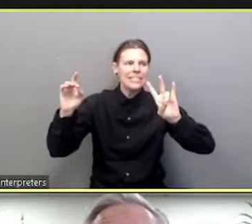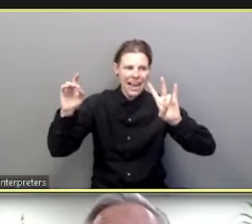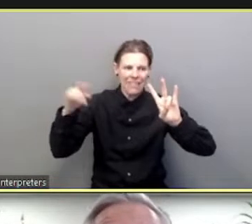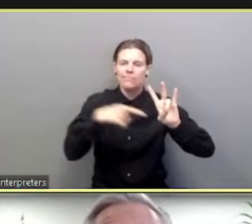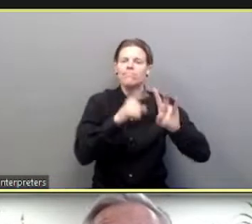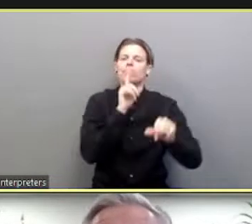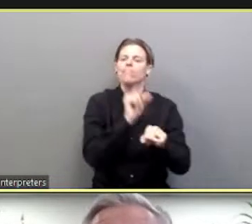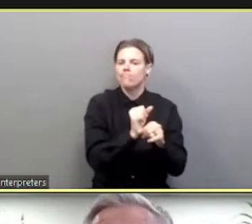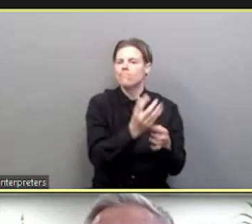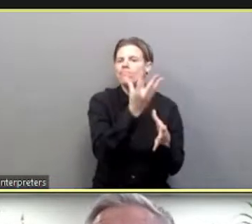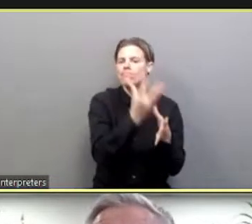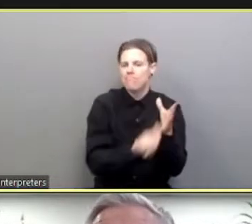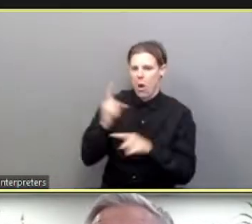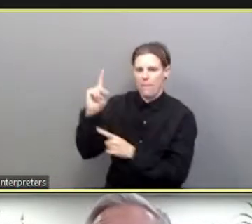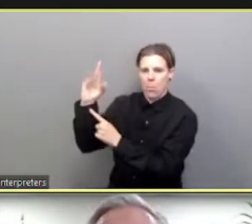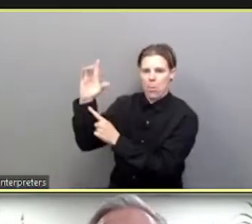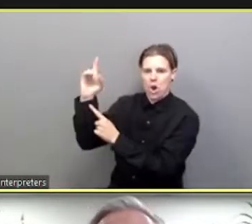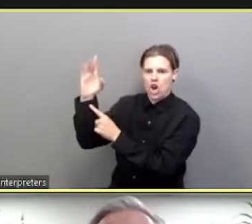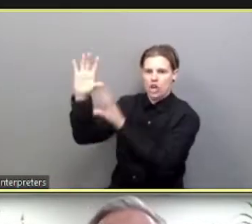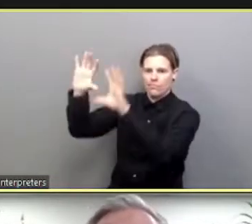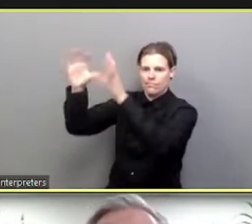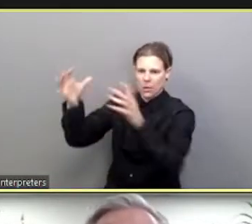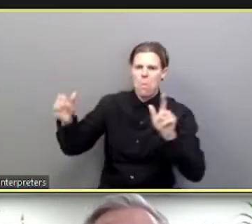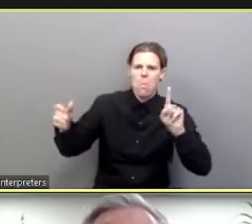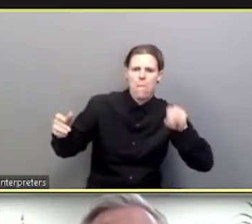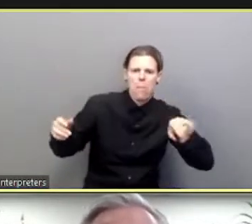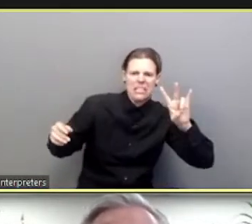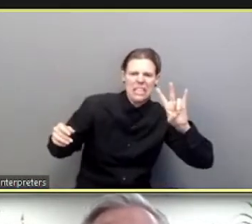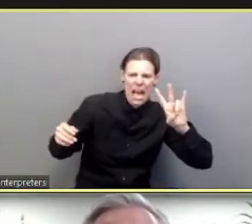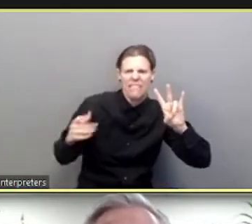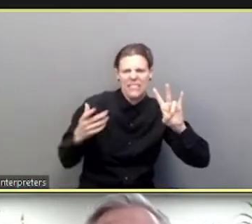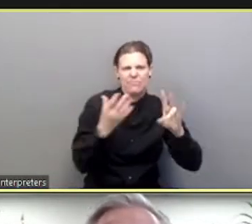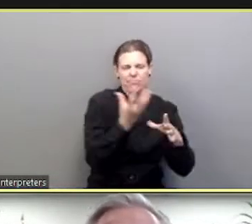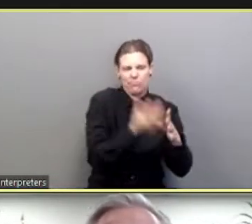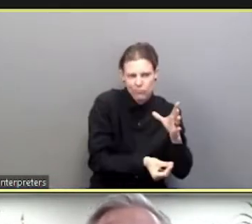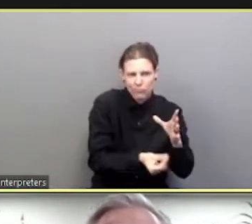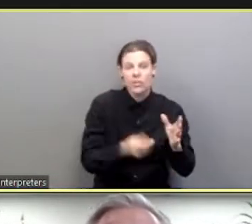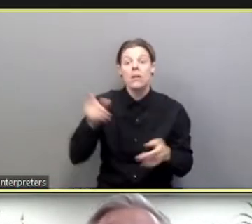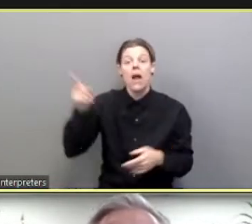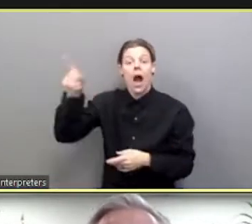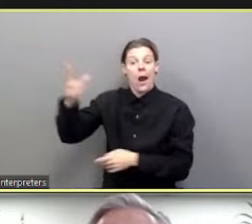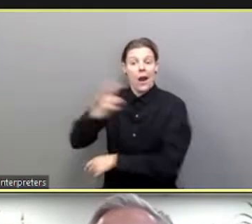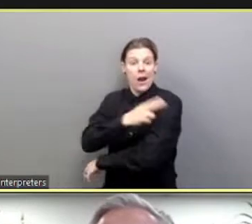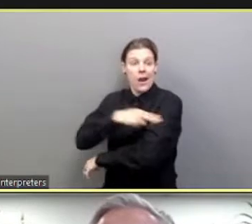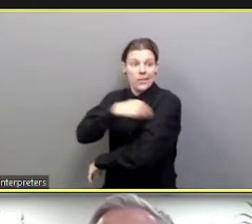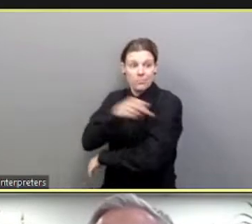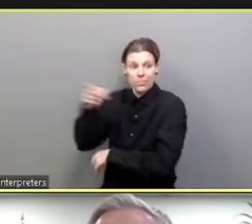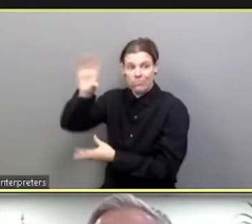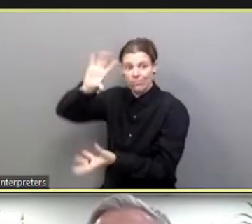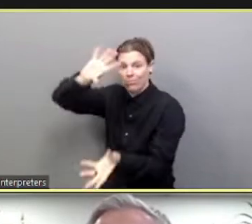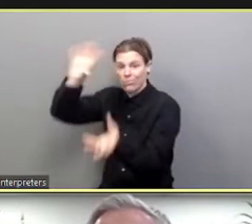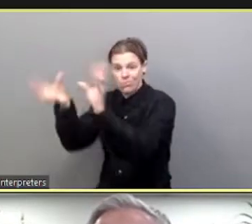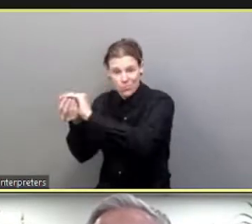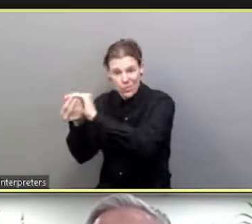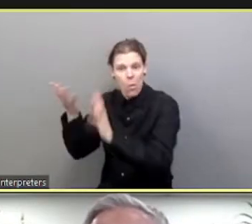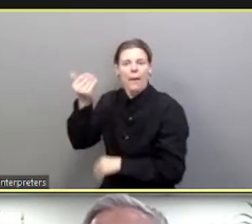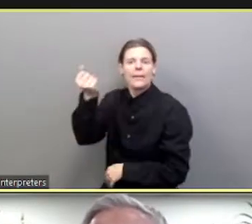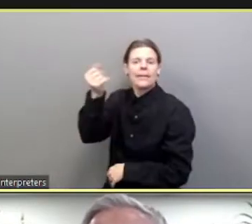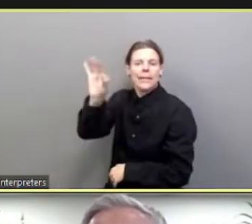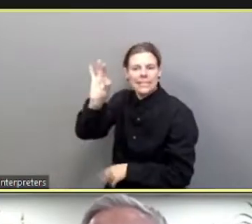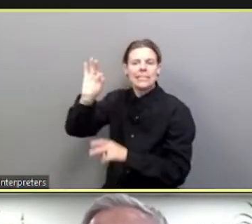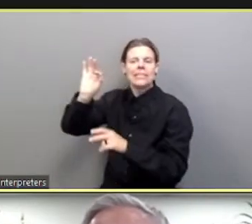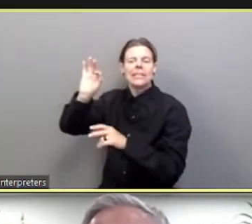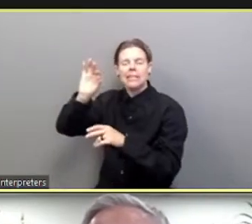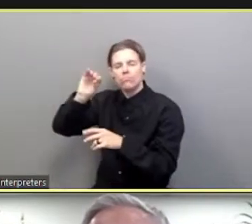running 19%. So some grim news today. Things continue to get worse. Case counts particularly high in Bernalillo County